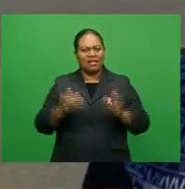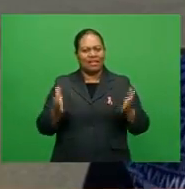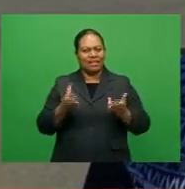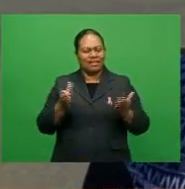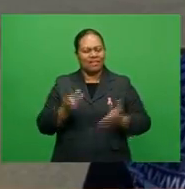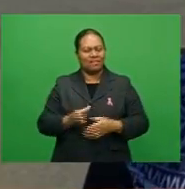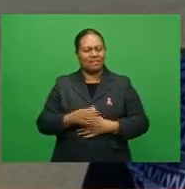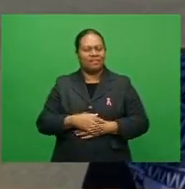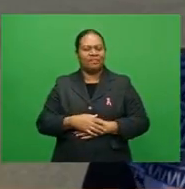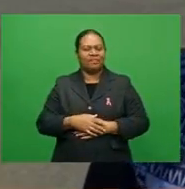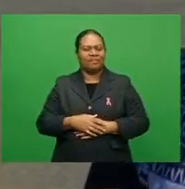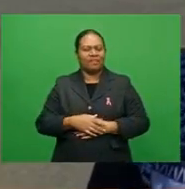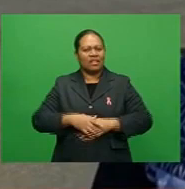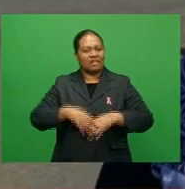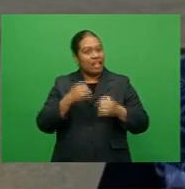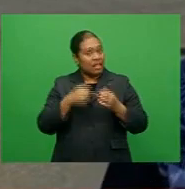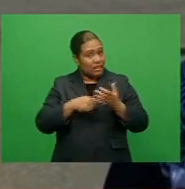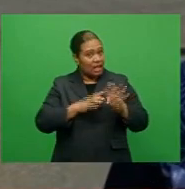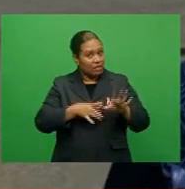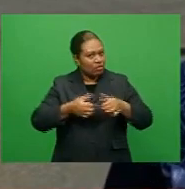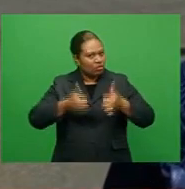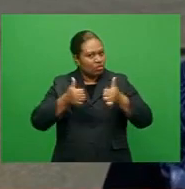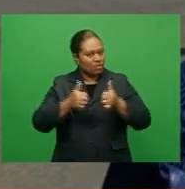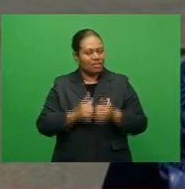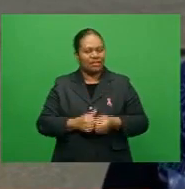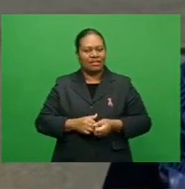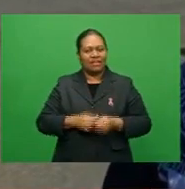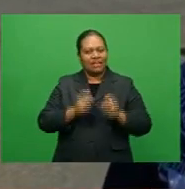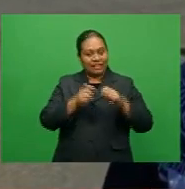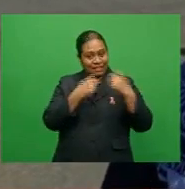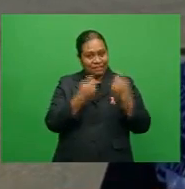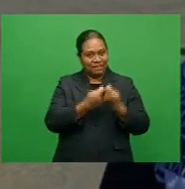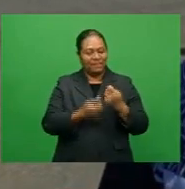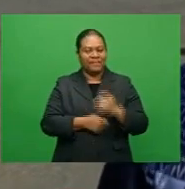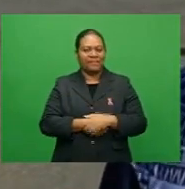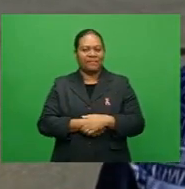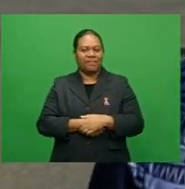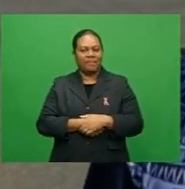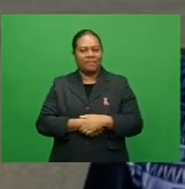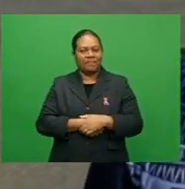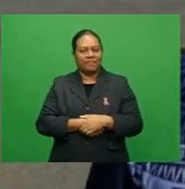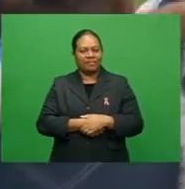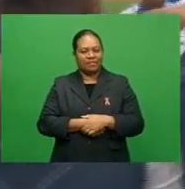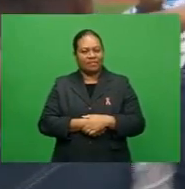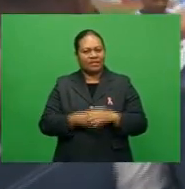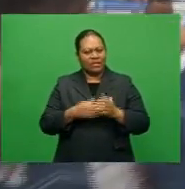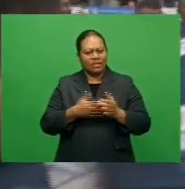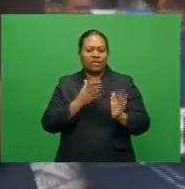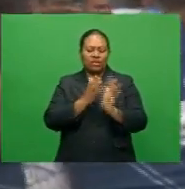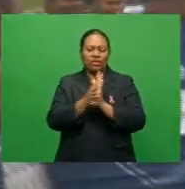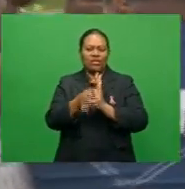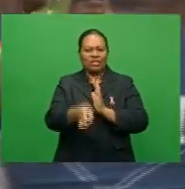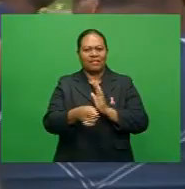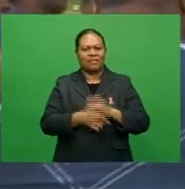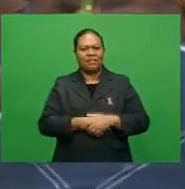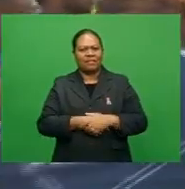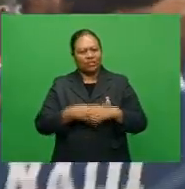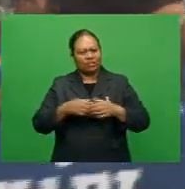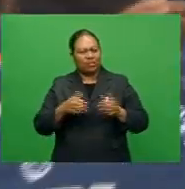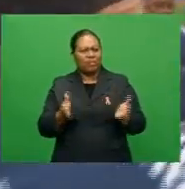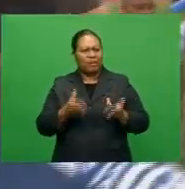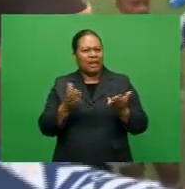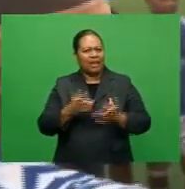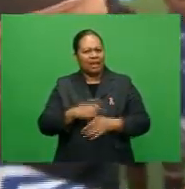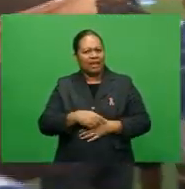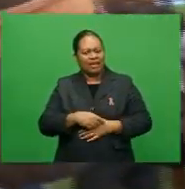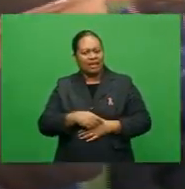very, very good team. We're definitely not taking them lightly. Matter of fact, we're going in as underdog. Tailevu, if you